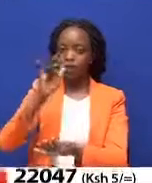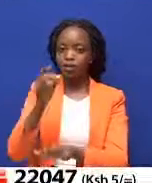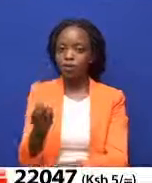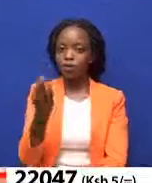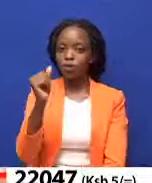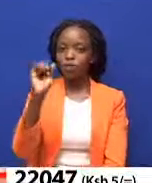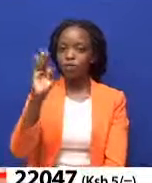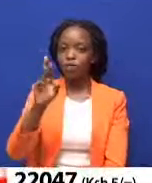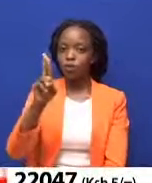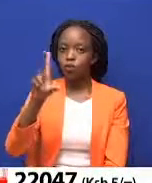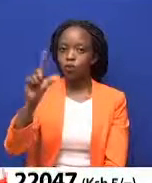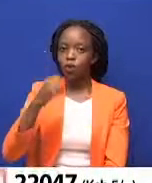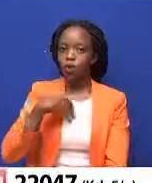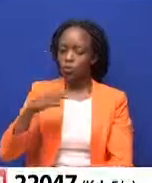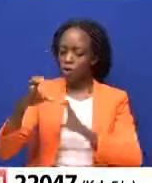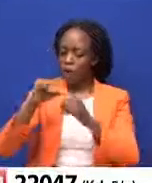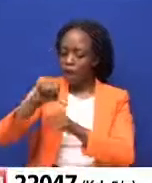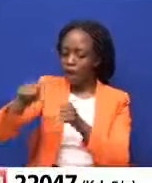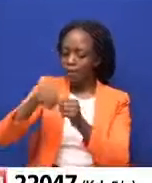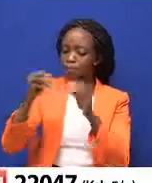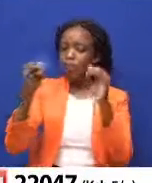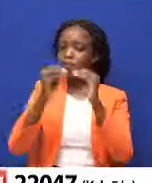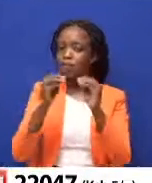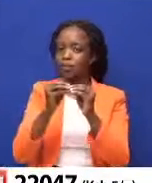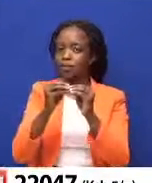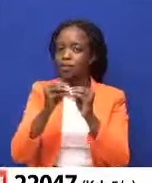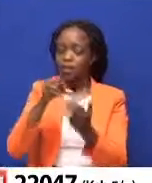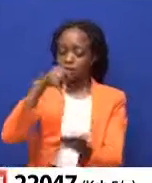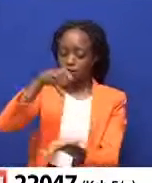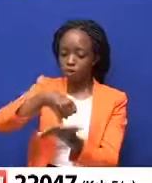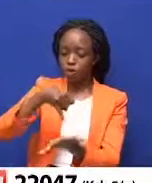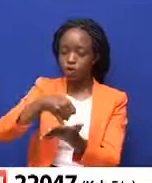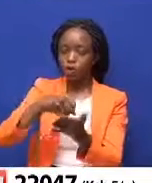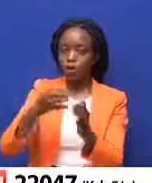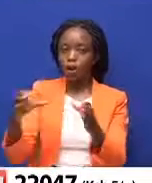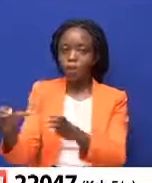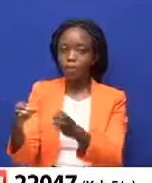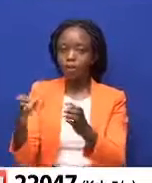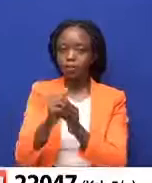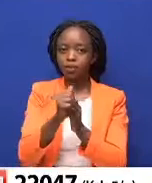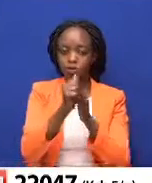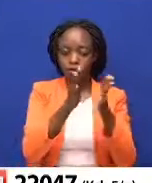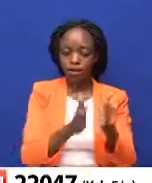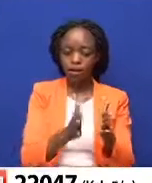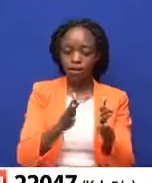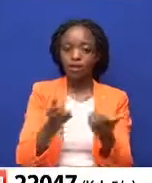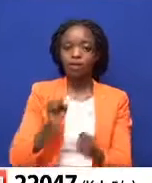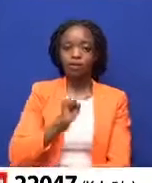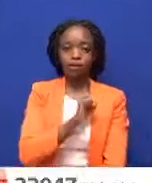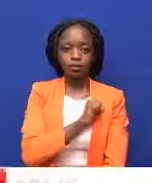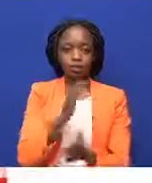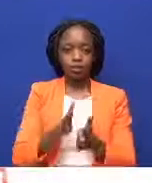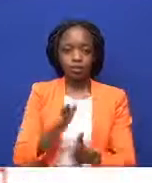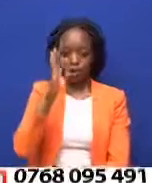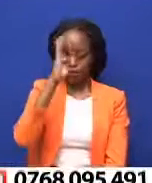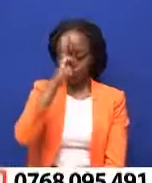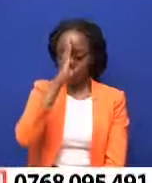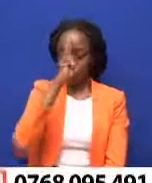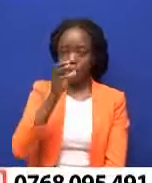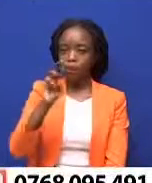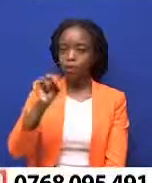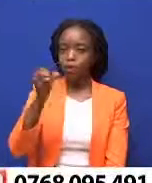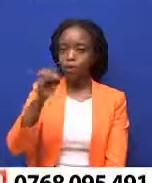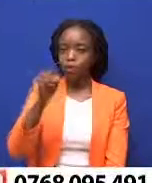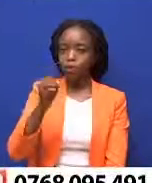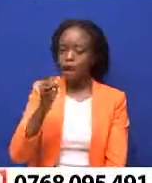Wamunyinyi. Let's talk of the next meeting that was attended by the party leader, Moses Masika Wetangula. Were members invited for that